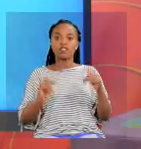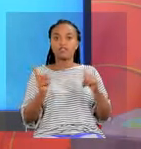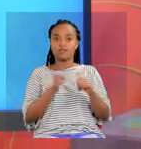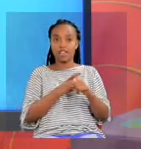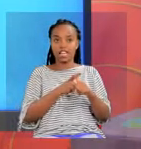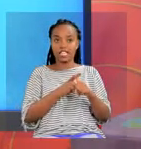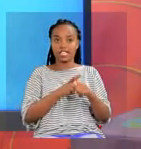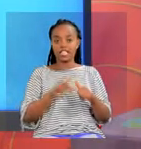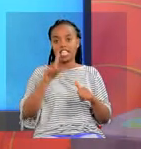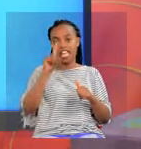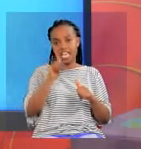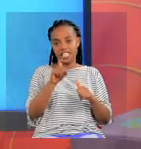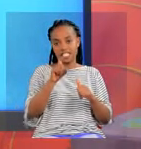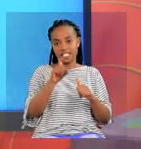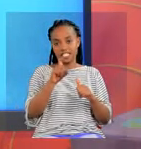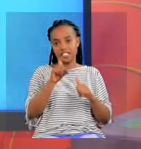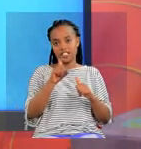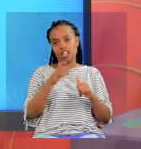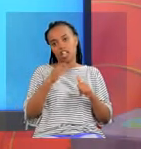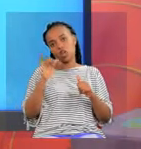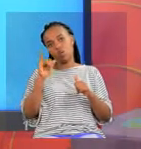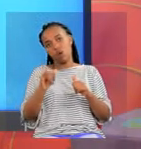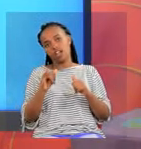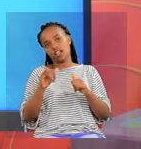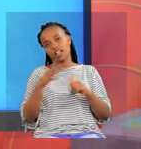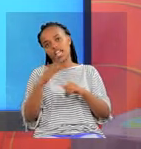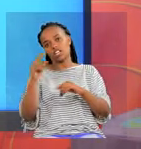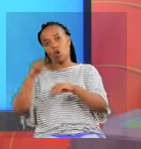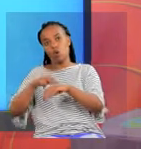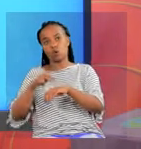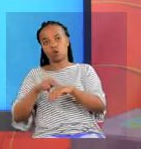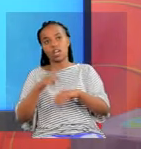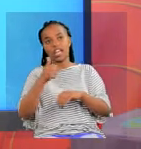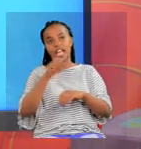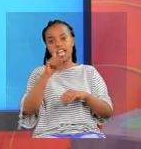First x variable, y, and so on. So since we use the formula